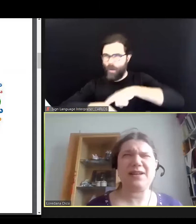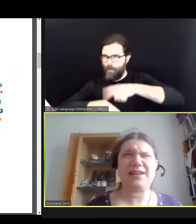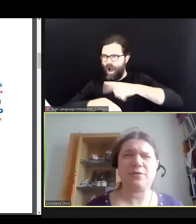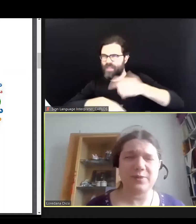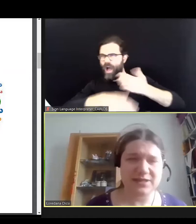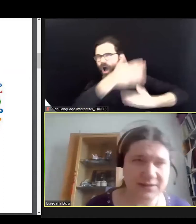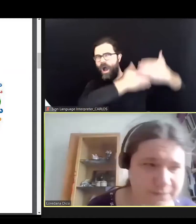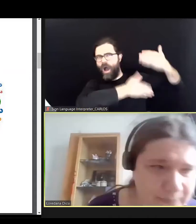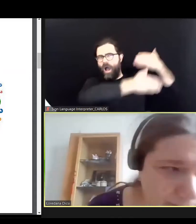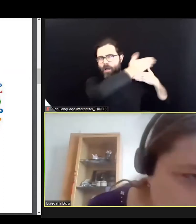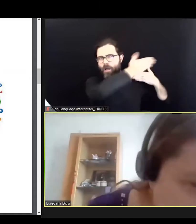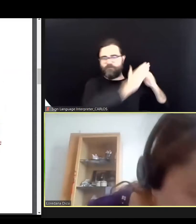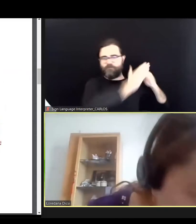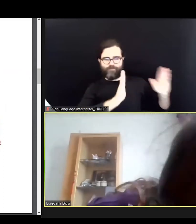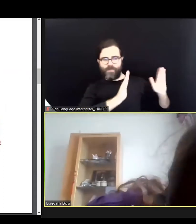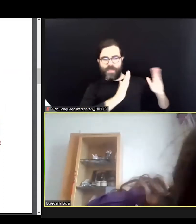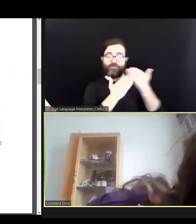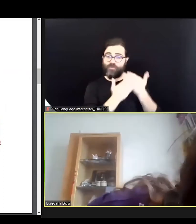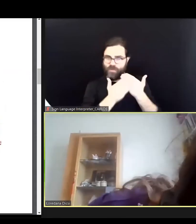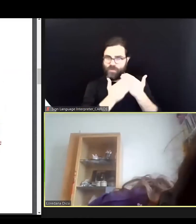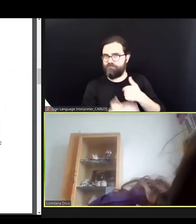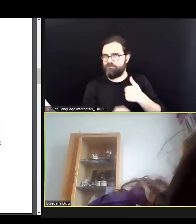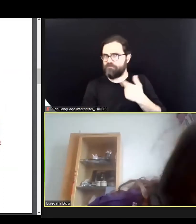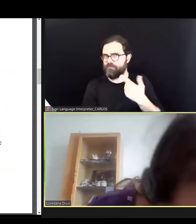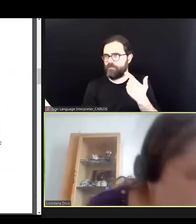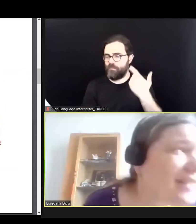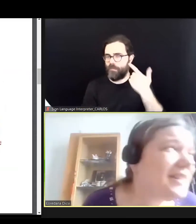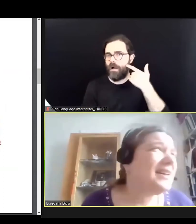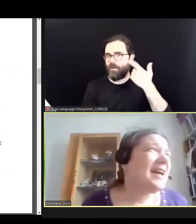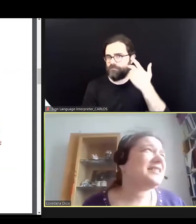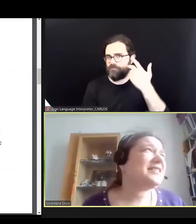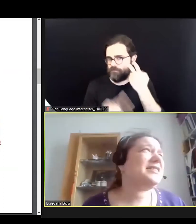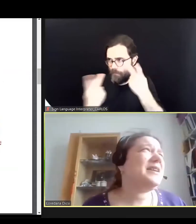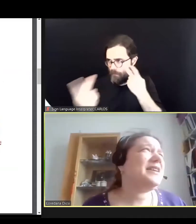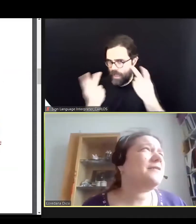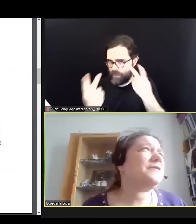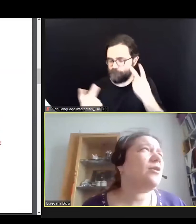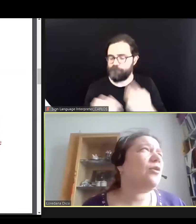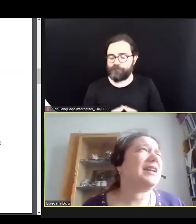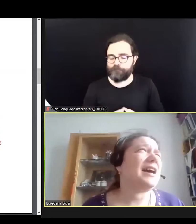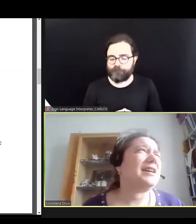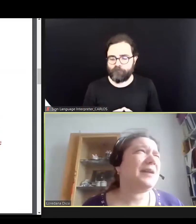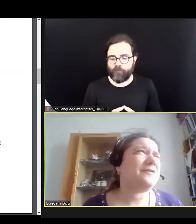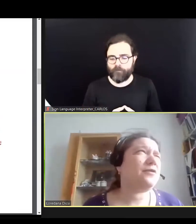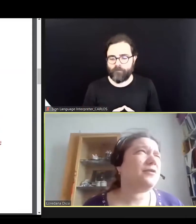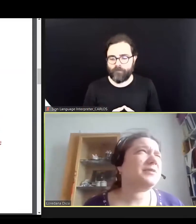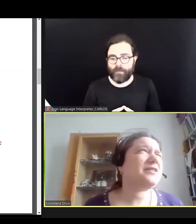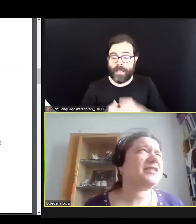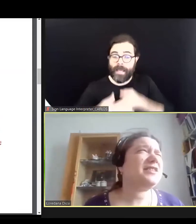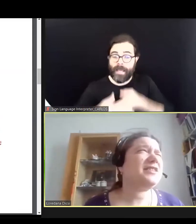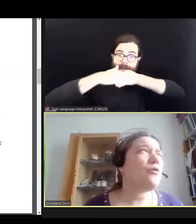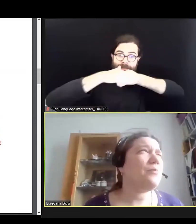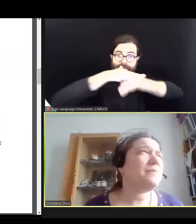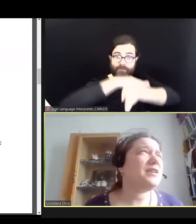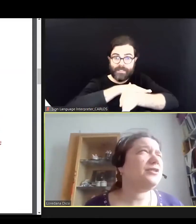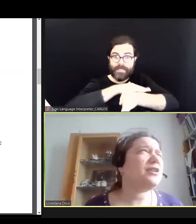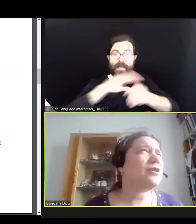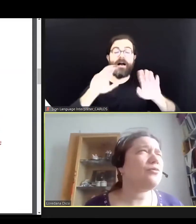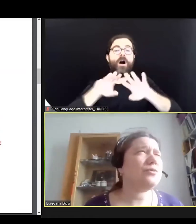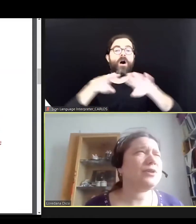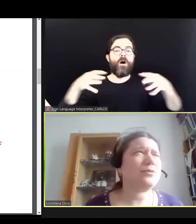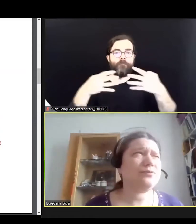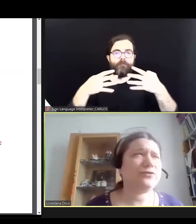difficult to do it if you don't have this. So there were many, and students, yeah, how am I doing?